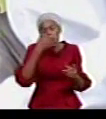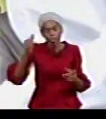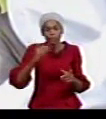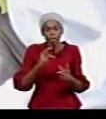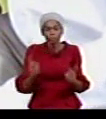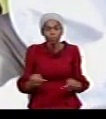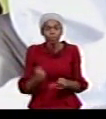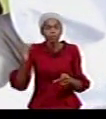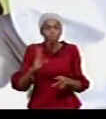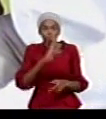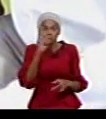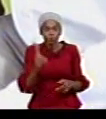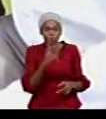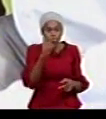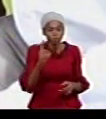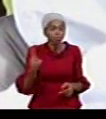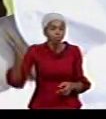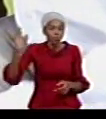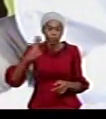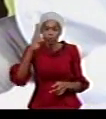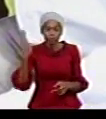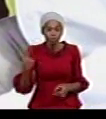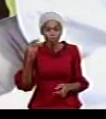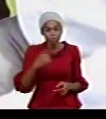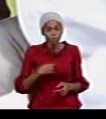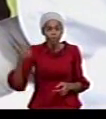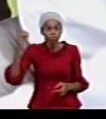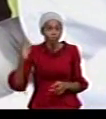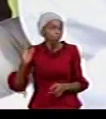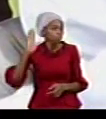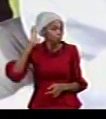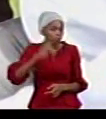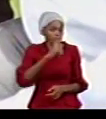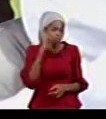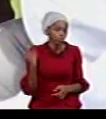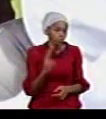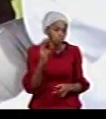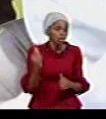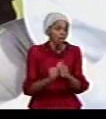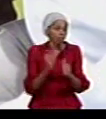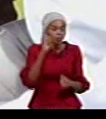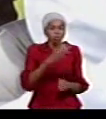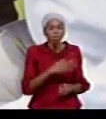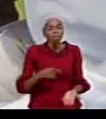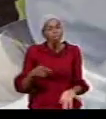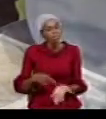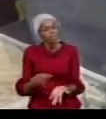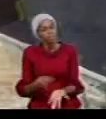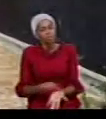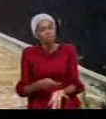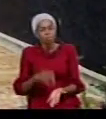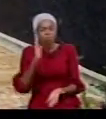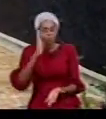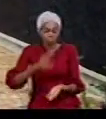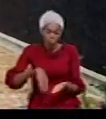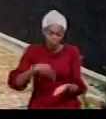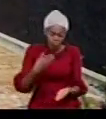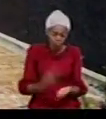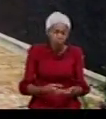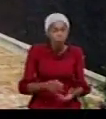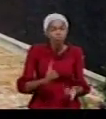me. God will use everyone. And this gospel will reach everyone in